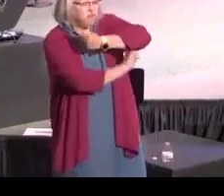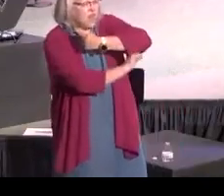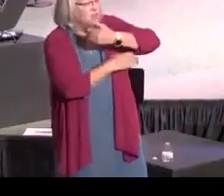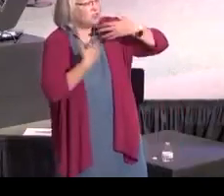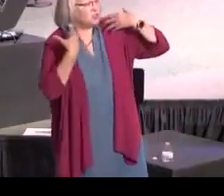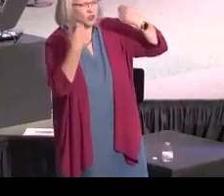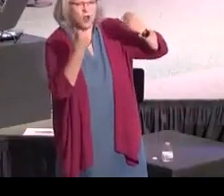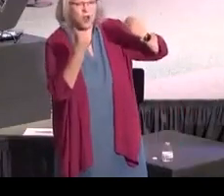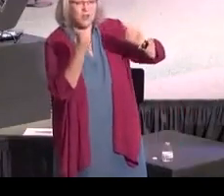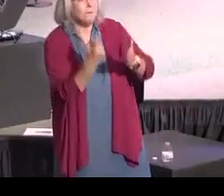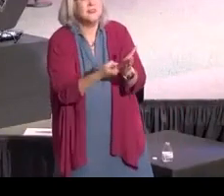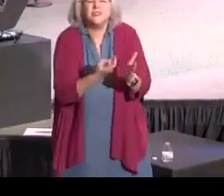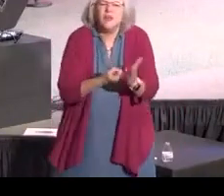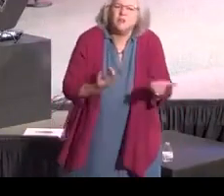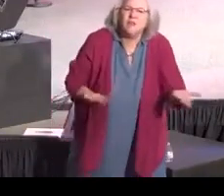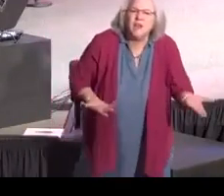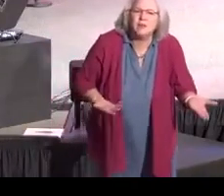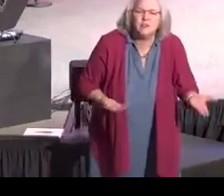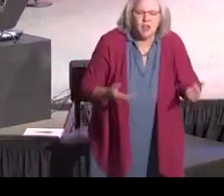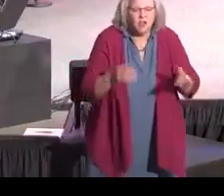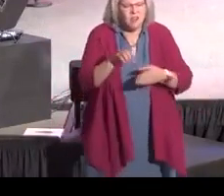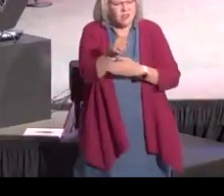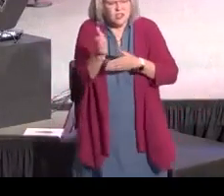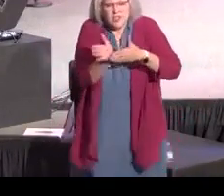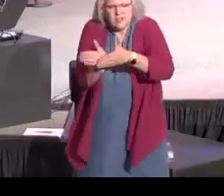But sometimes in life, there are detours.